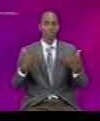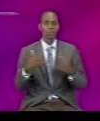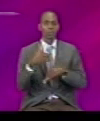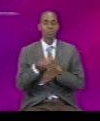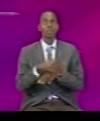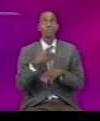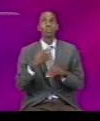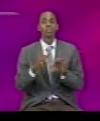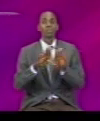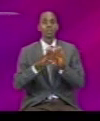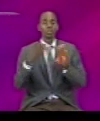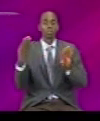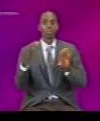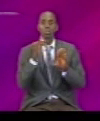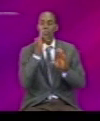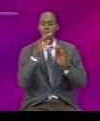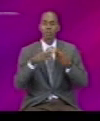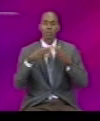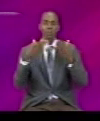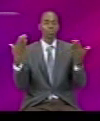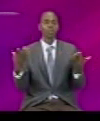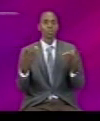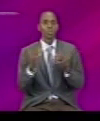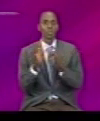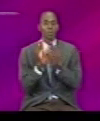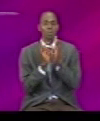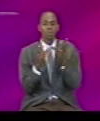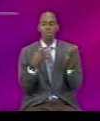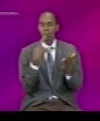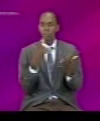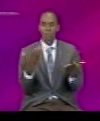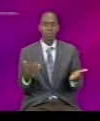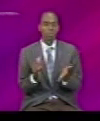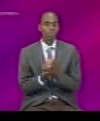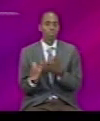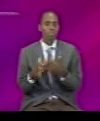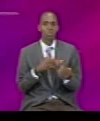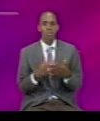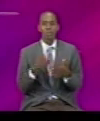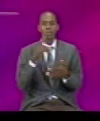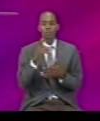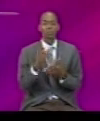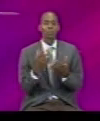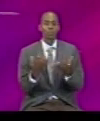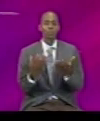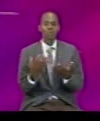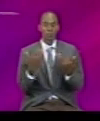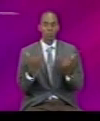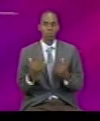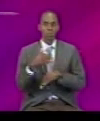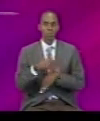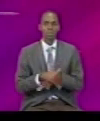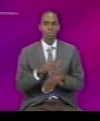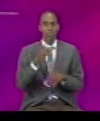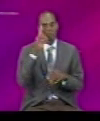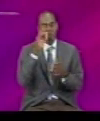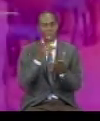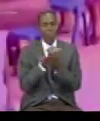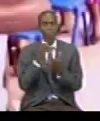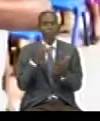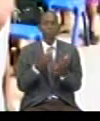tonight. The Bible says whatsoever, whatsoever ye desire tonight is going to be given unto